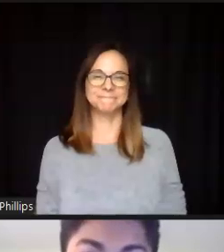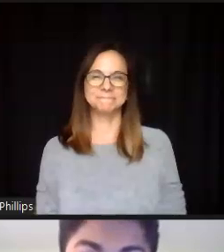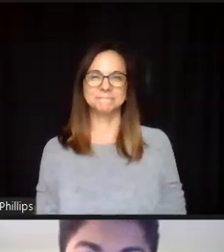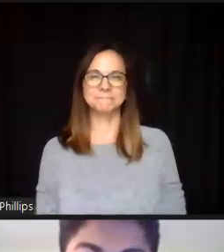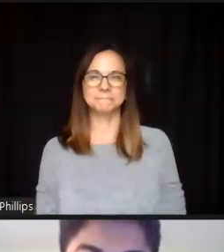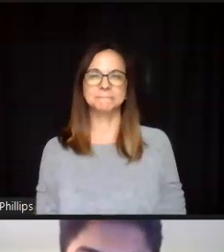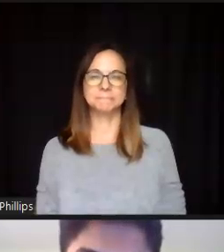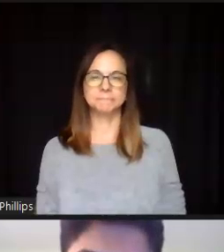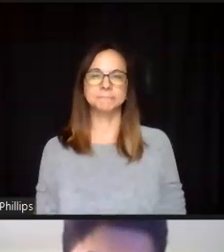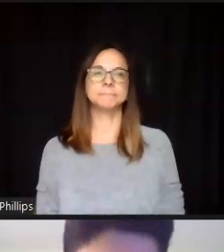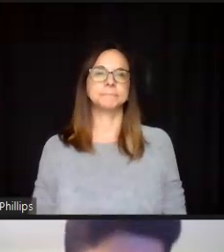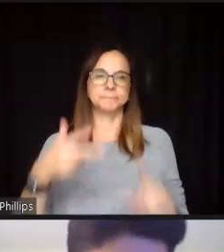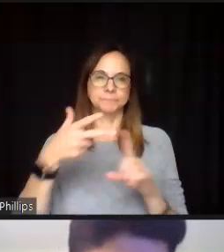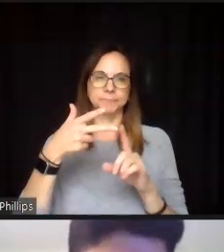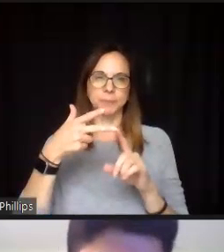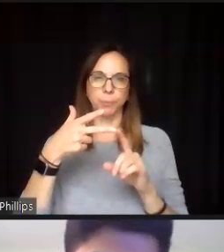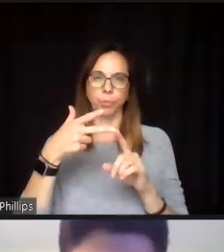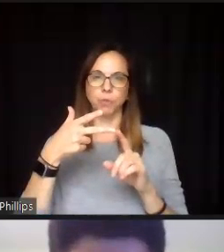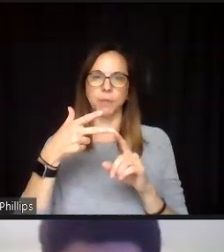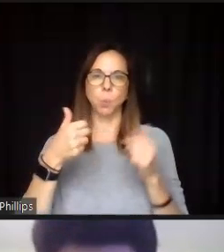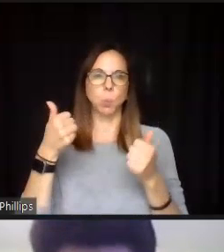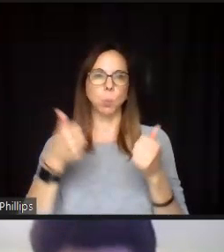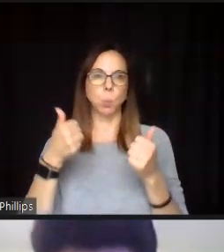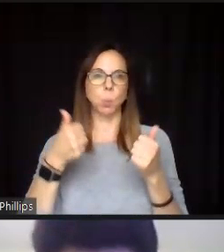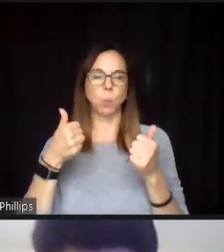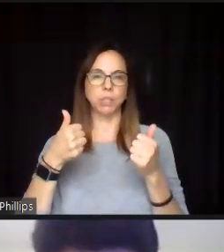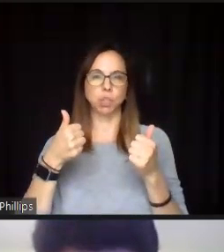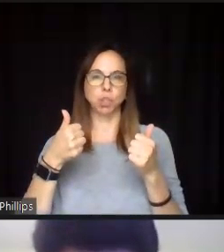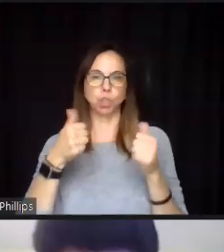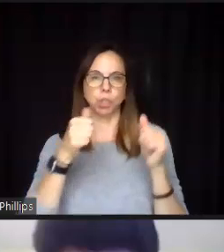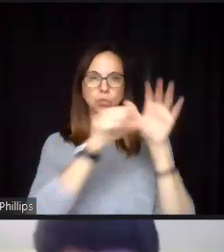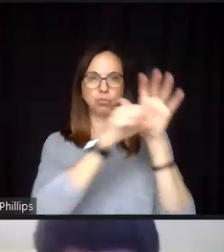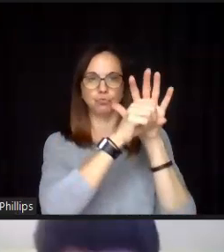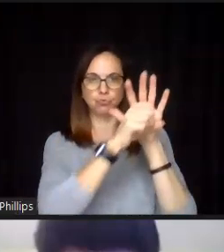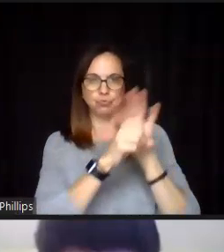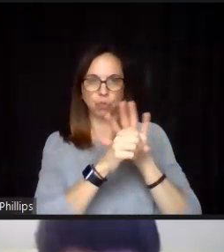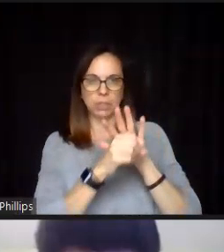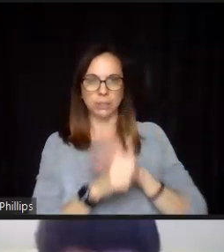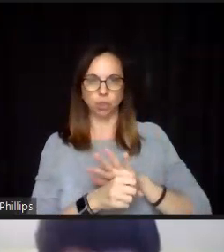All right, here's the third one. Which region?